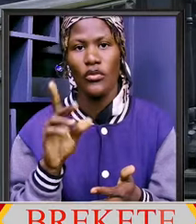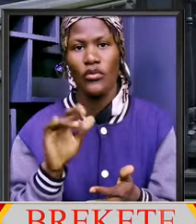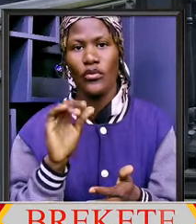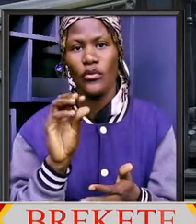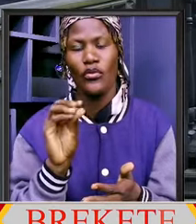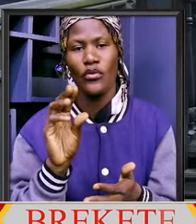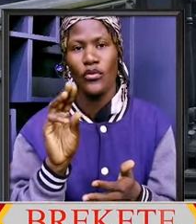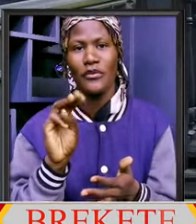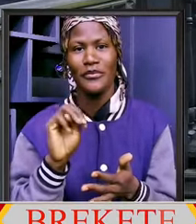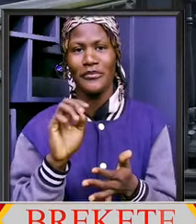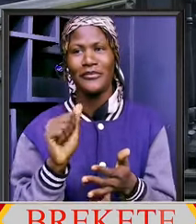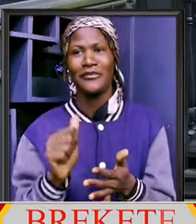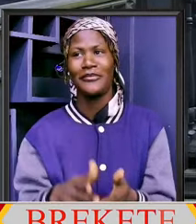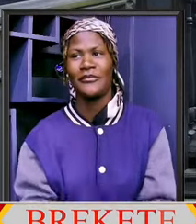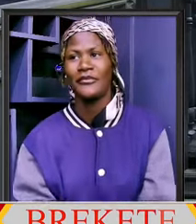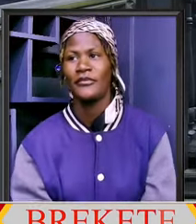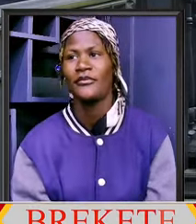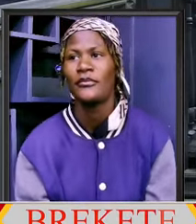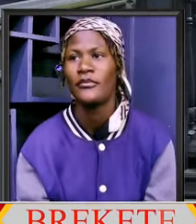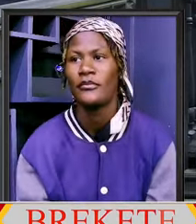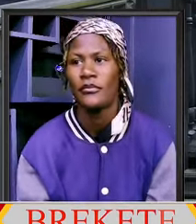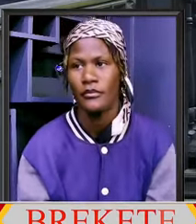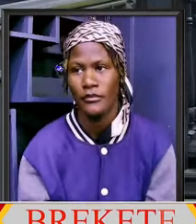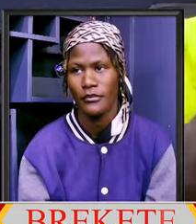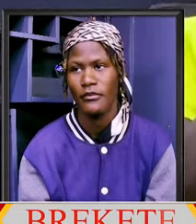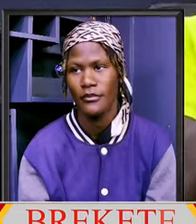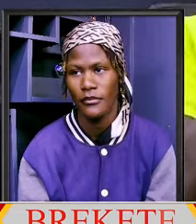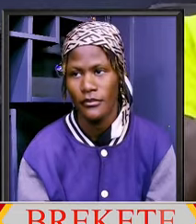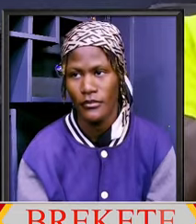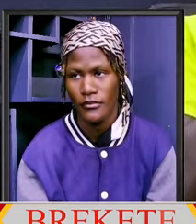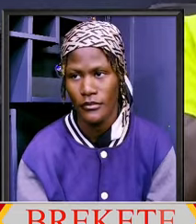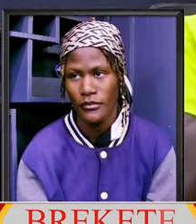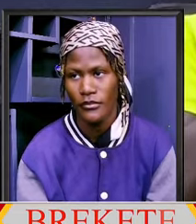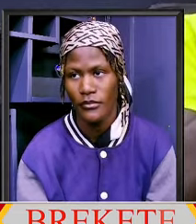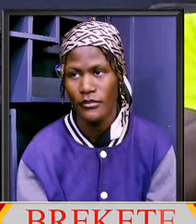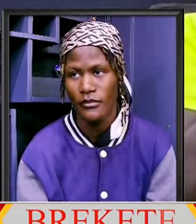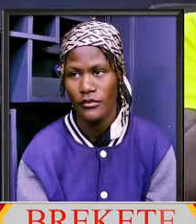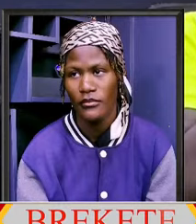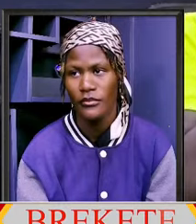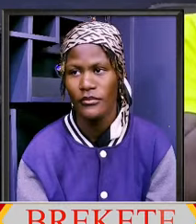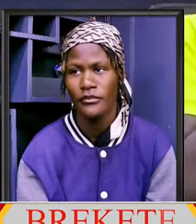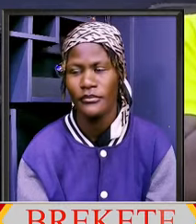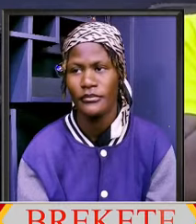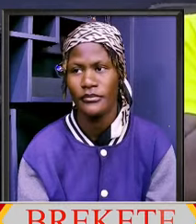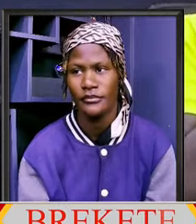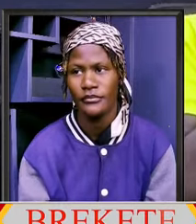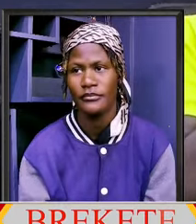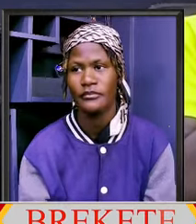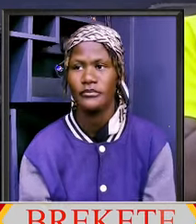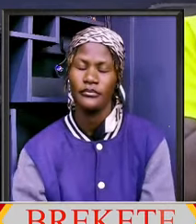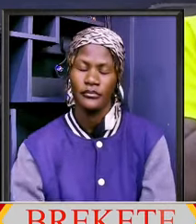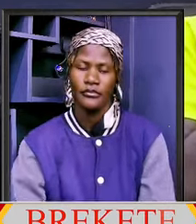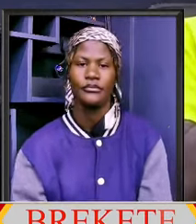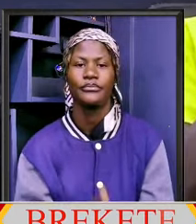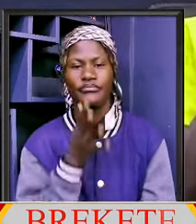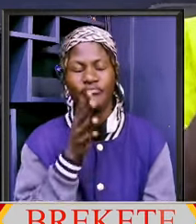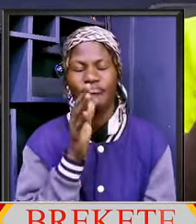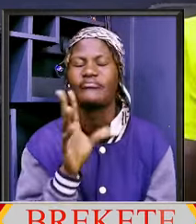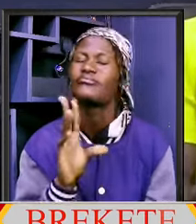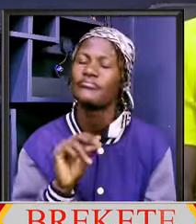they suppose do glaucoma. Now they give us a drop. The cataracts come out. Mama, no